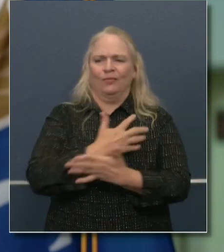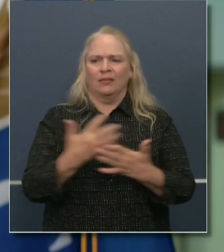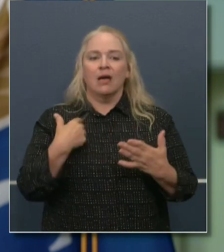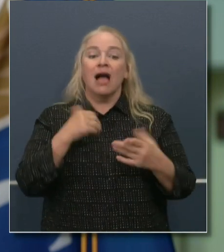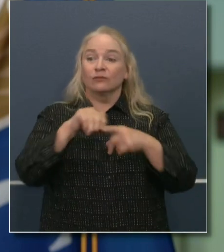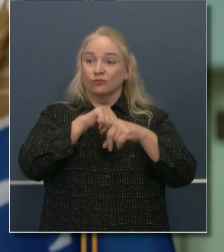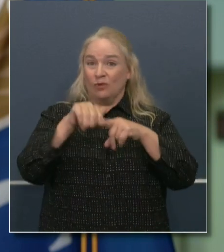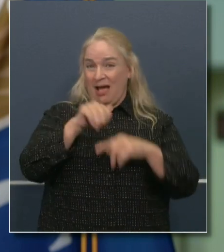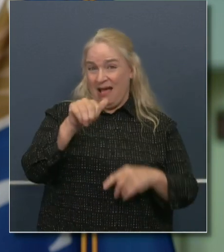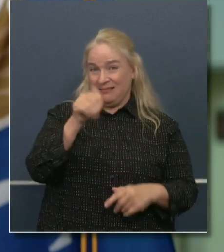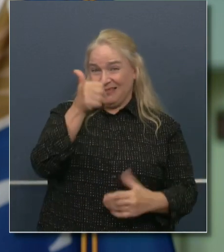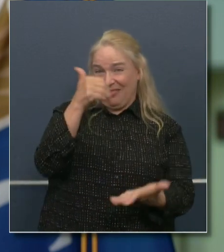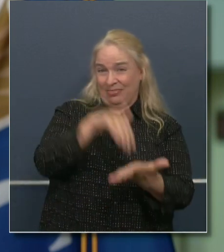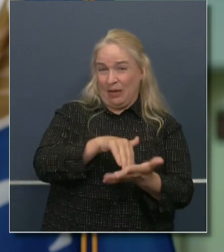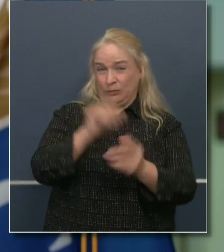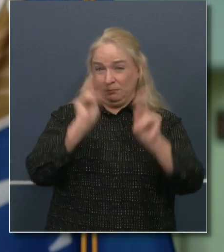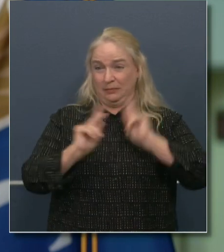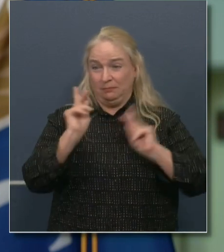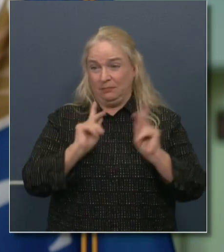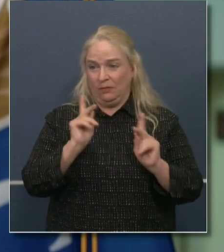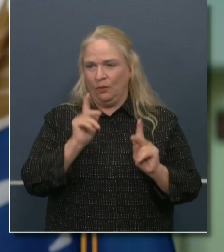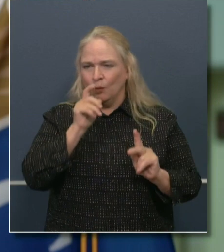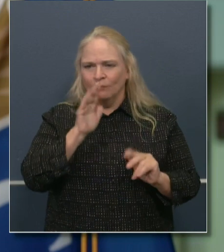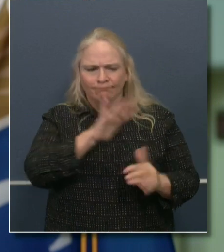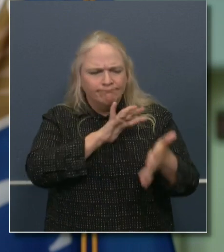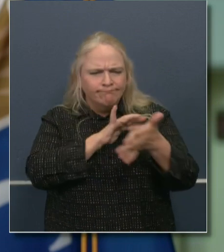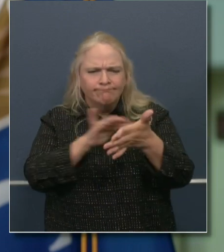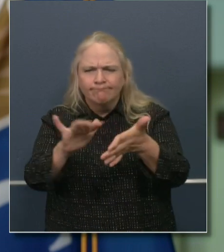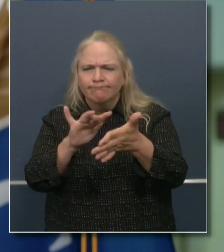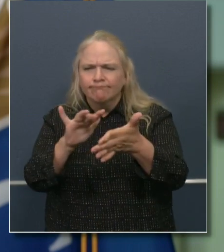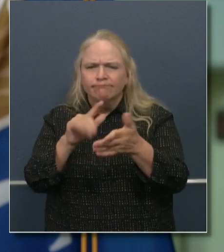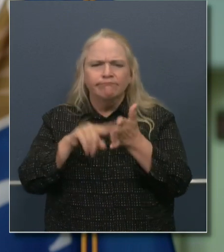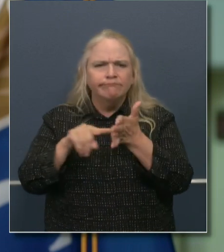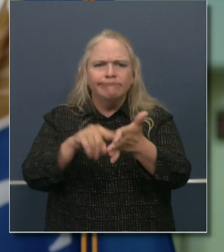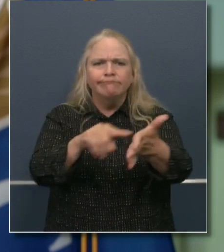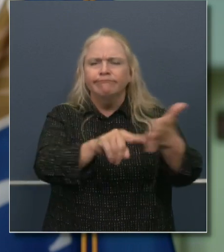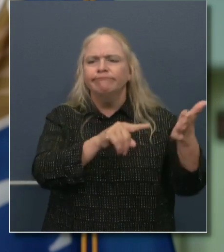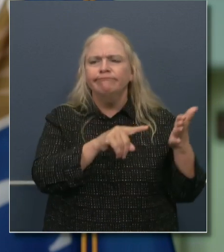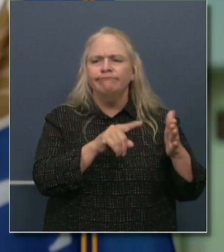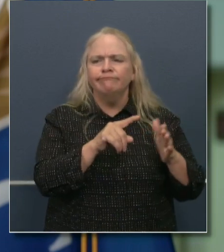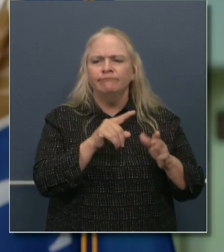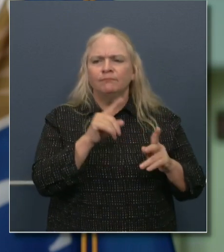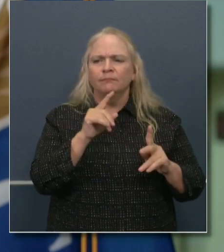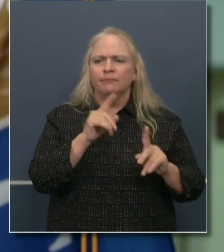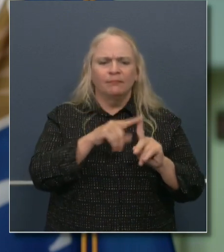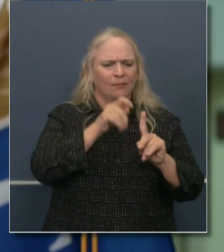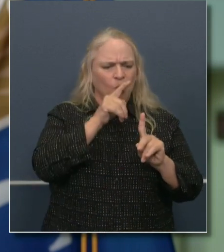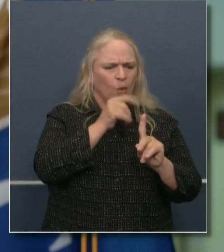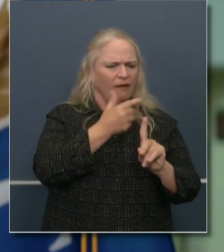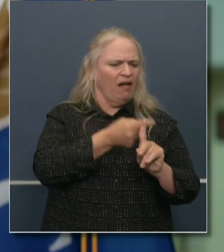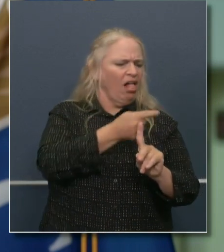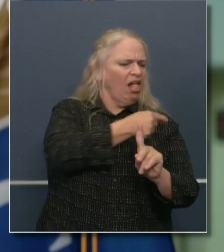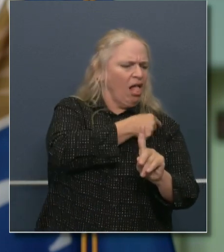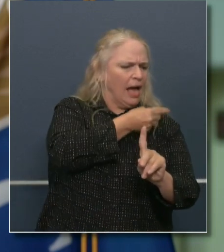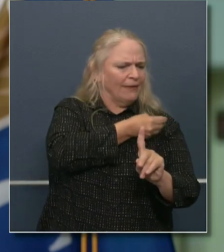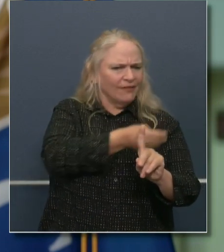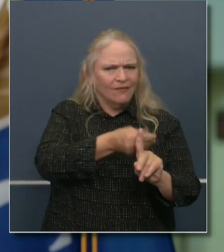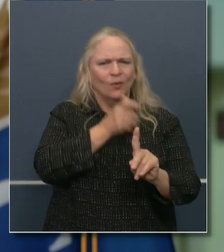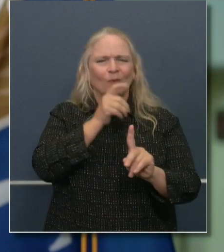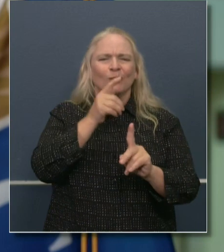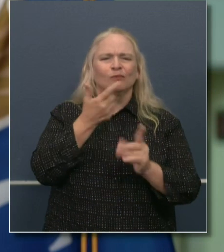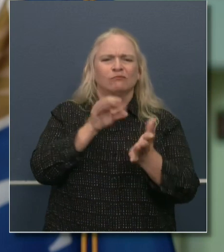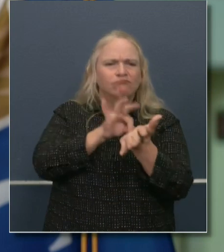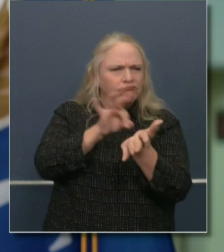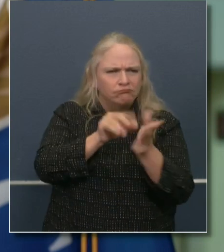our contact tracing core, all are advantageous in terms of meeting things head on and allowing us to